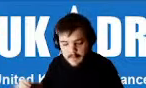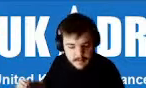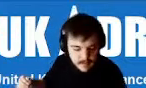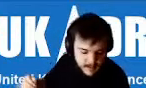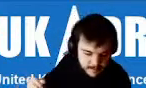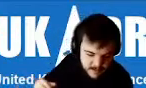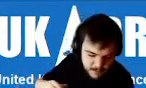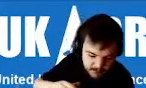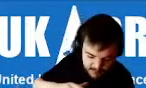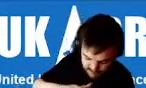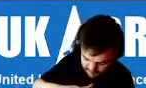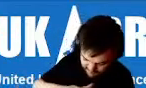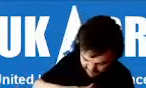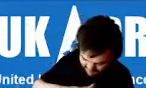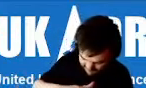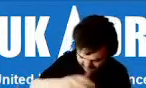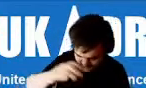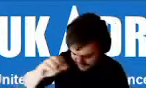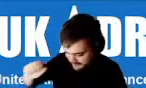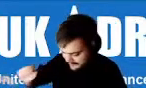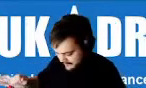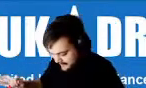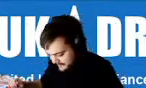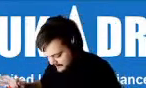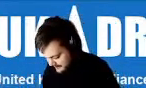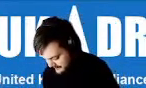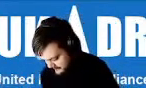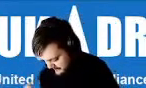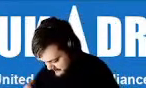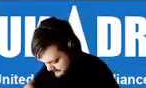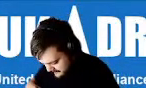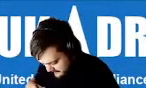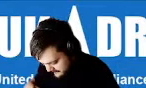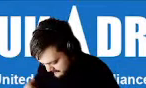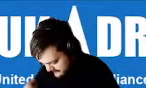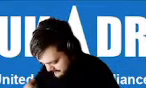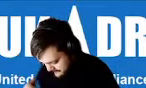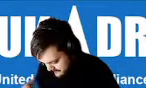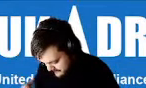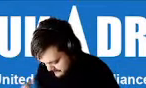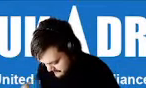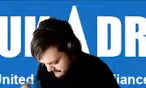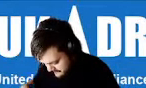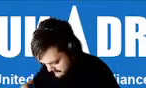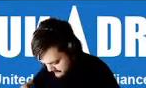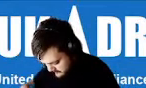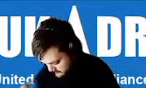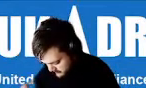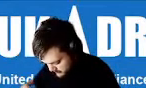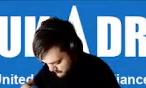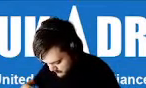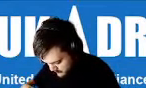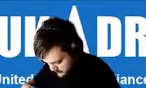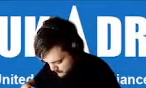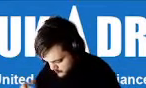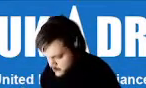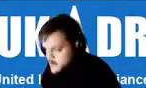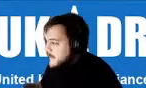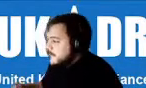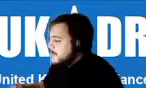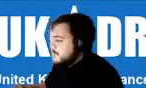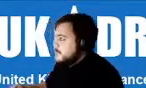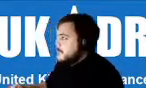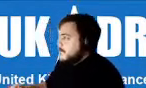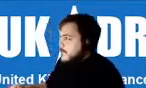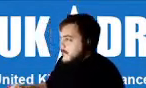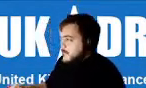Can you see that? Yep, that's perfect. Yes. Perfect. All right, brilliant. Thank you. Sorry about that. So let me just start, and thank you